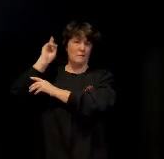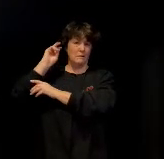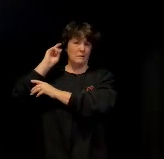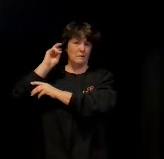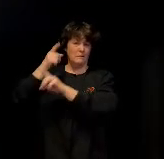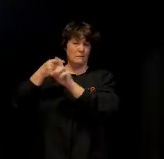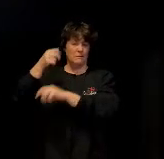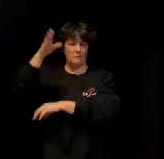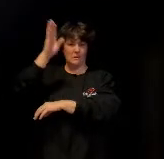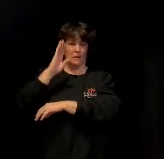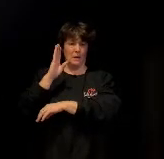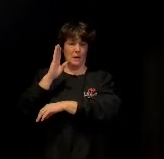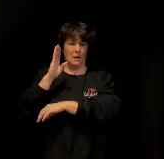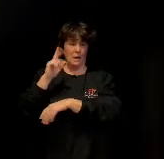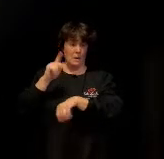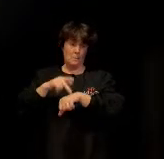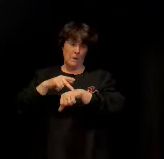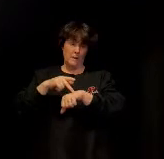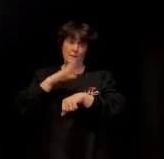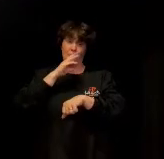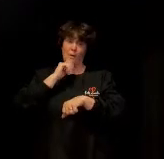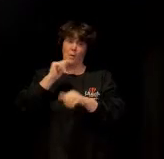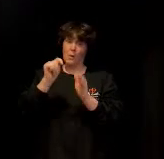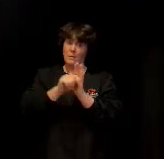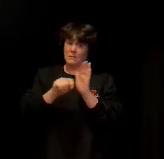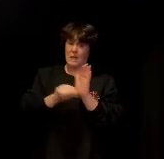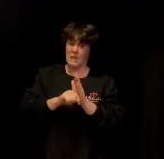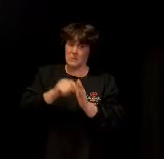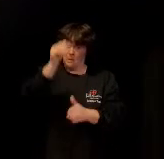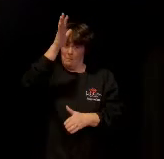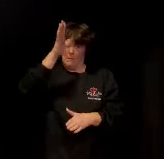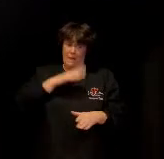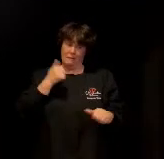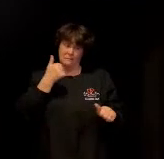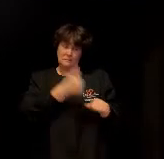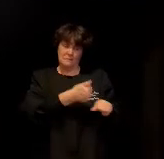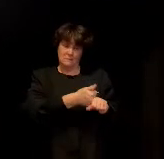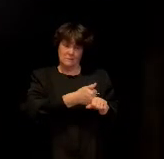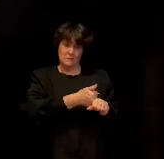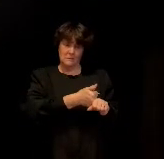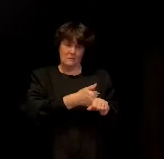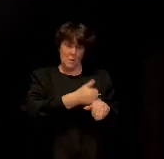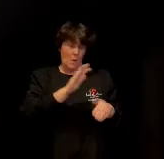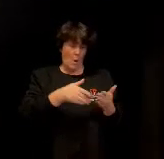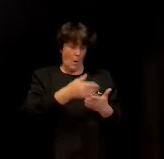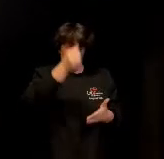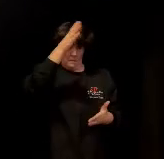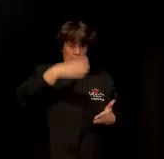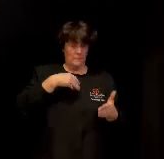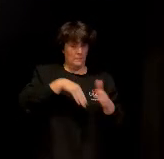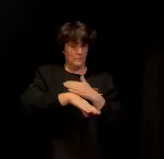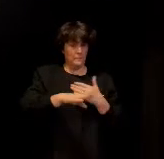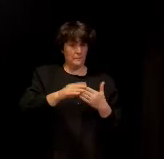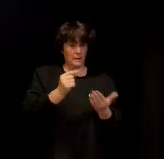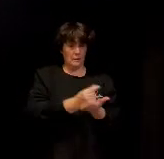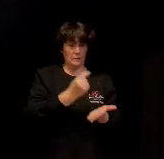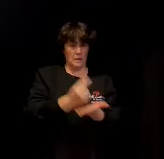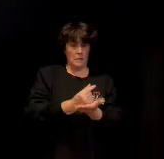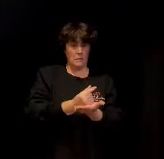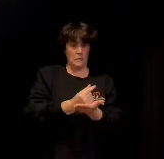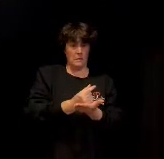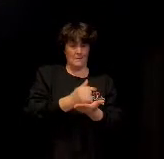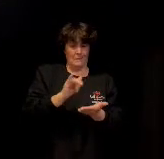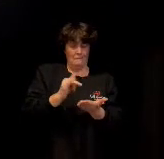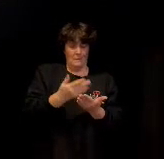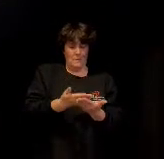was an Old Testament guy. Remember, all these guys in the Gospels, that was all Old Testament. That was